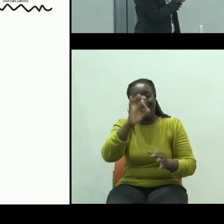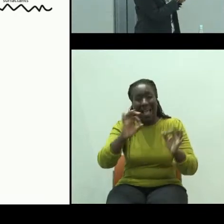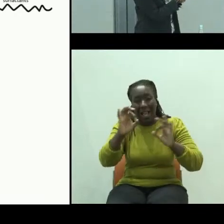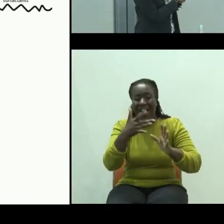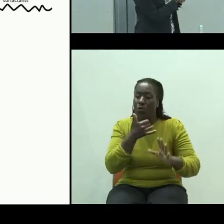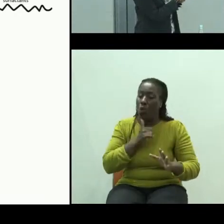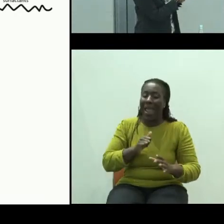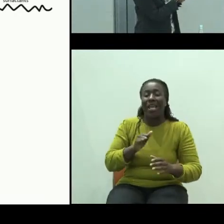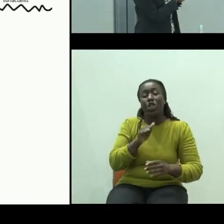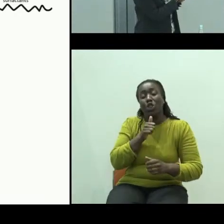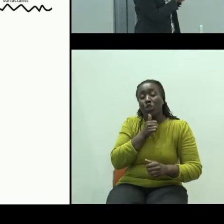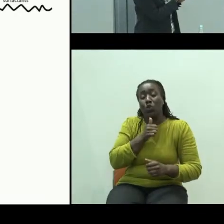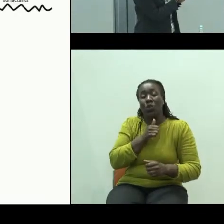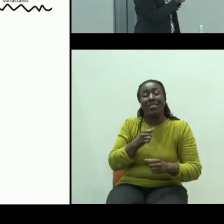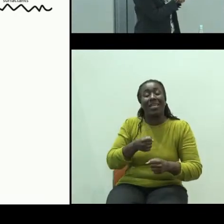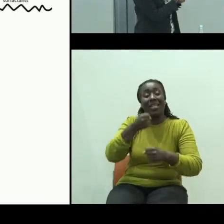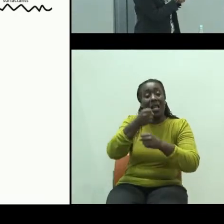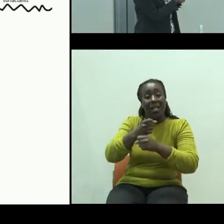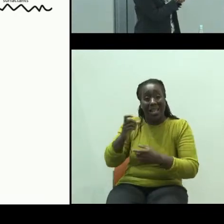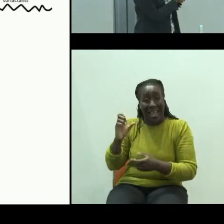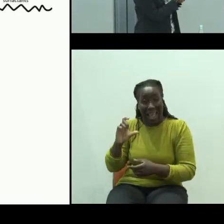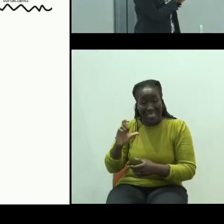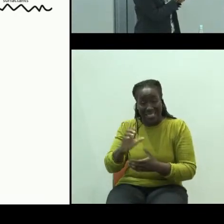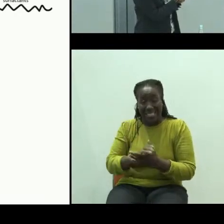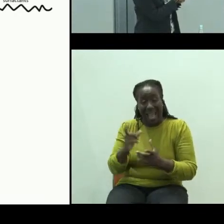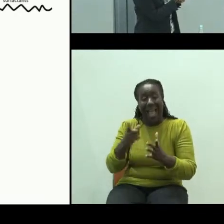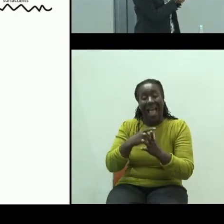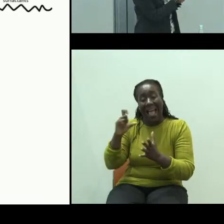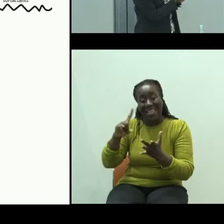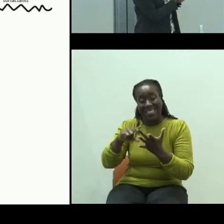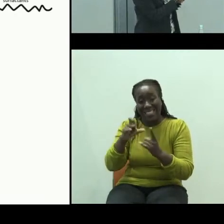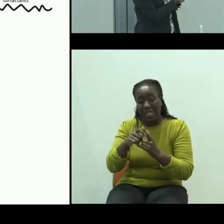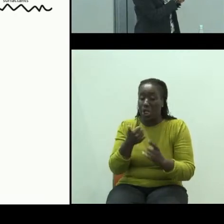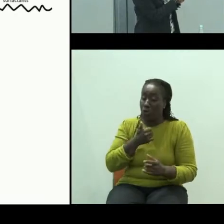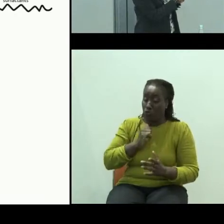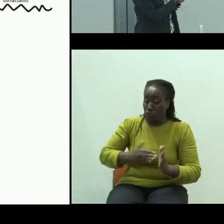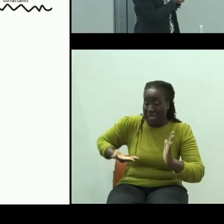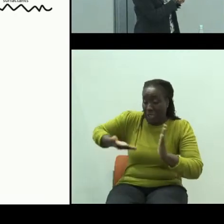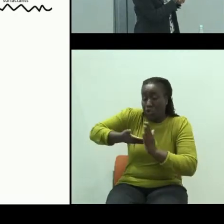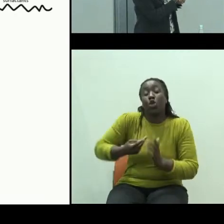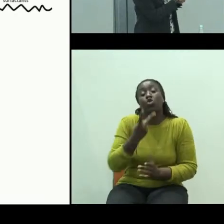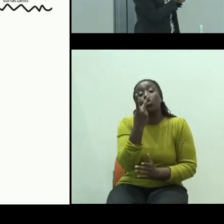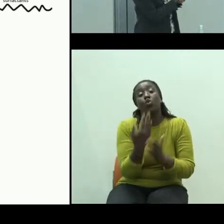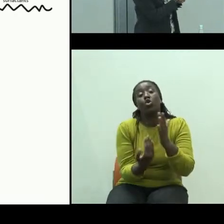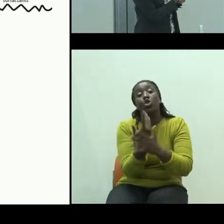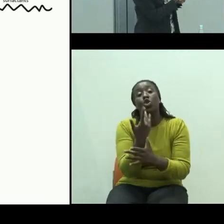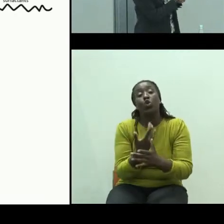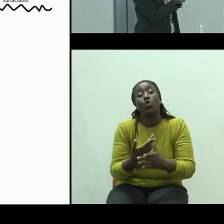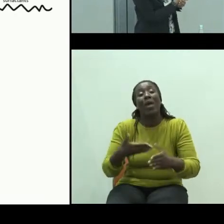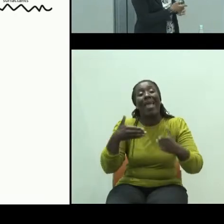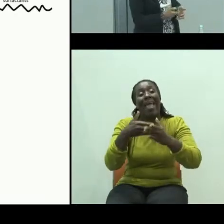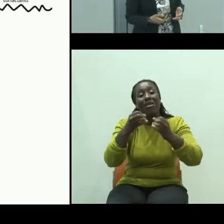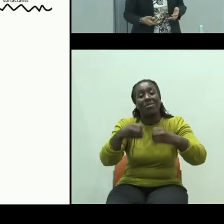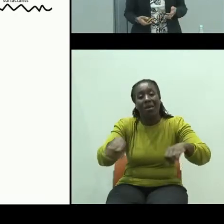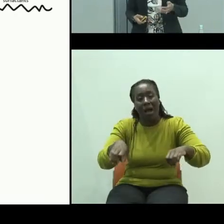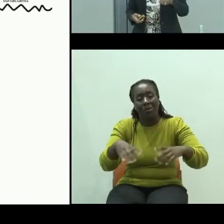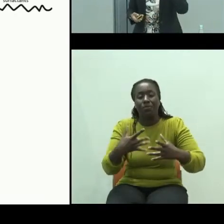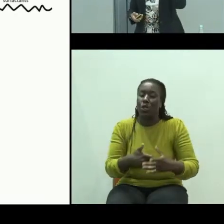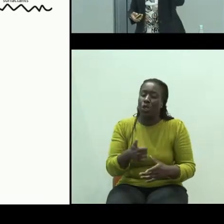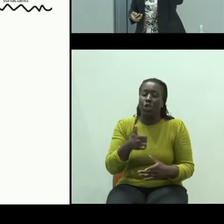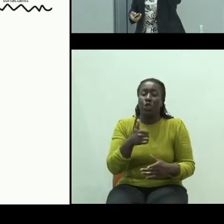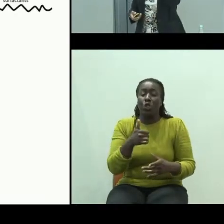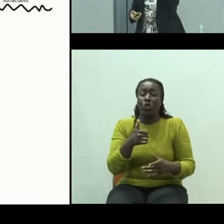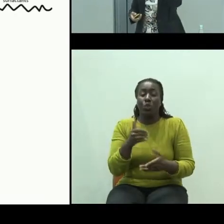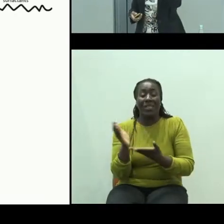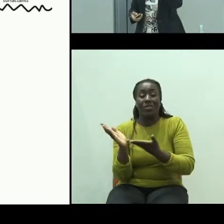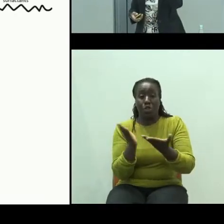acid, but in particular, if we introduced two new enzymes into the pathway, we could produce this intermediate